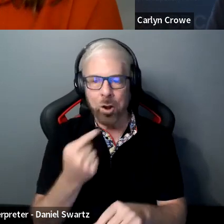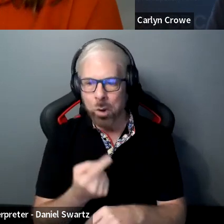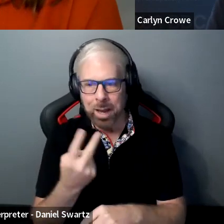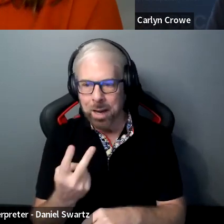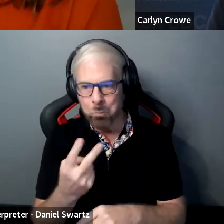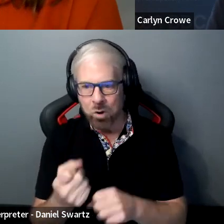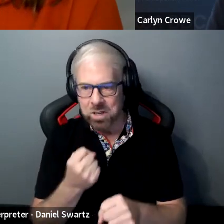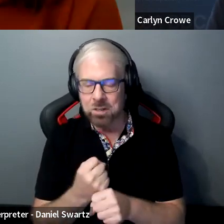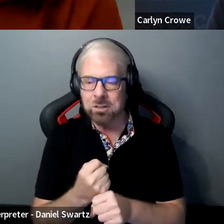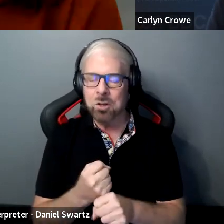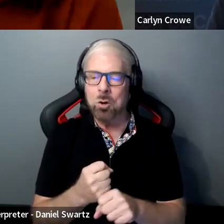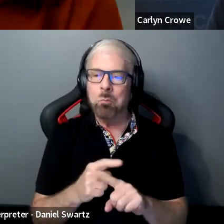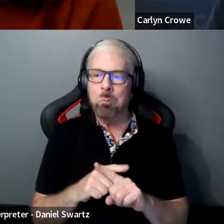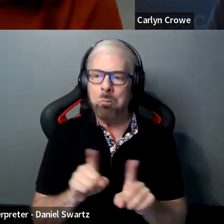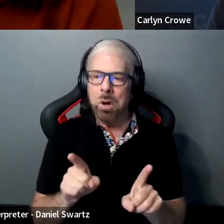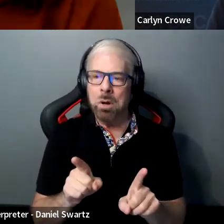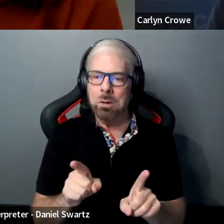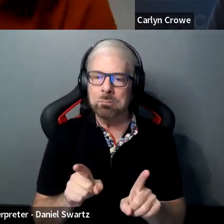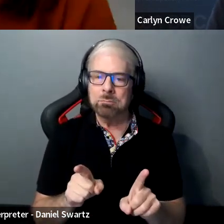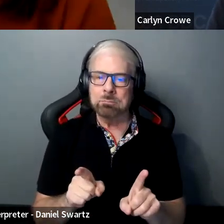but you know, the